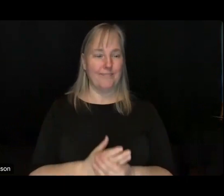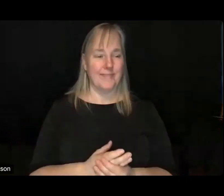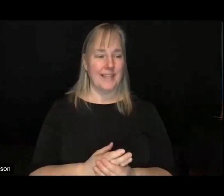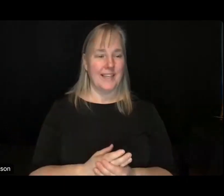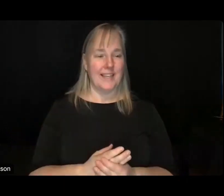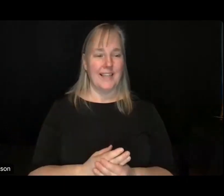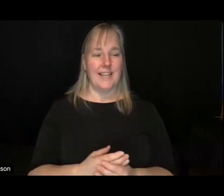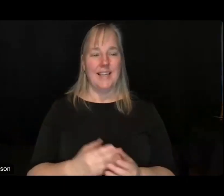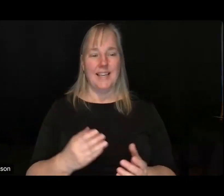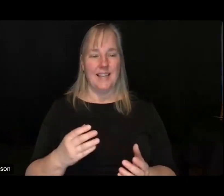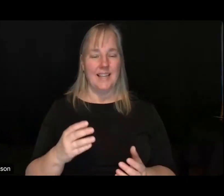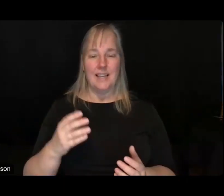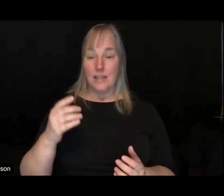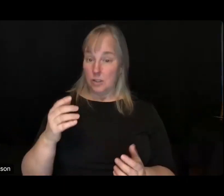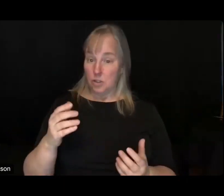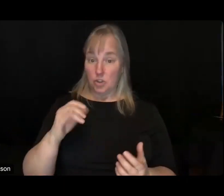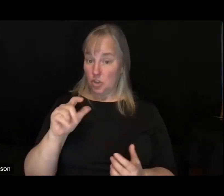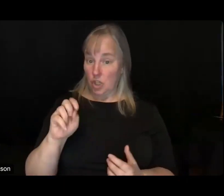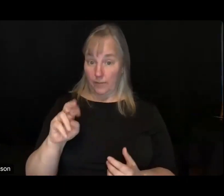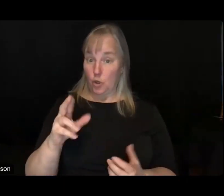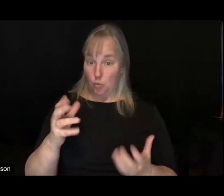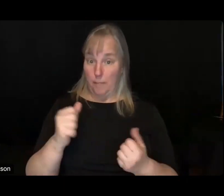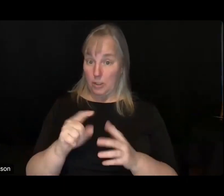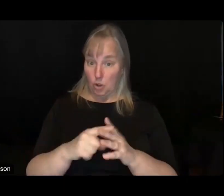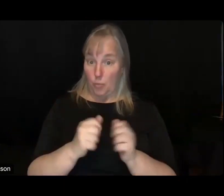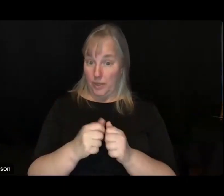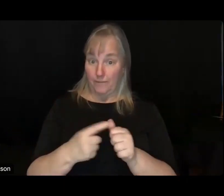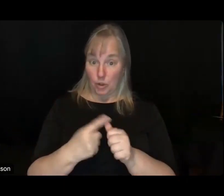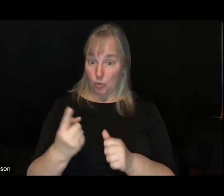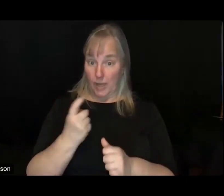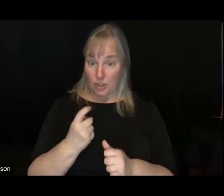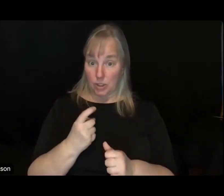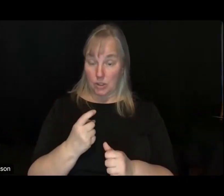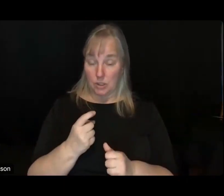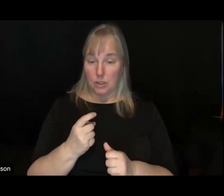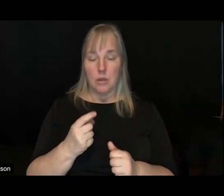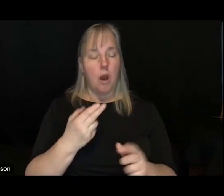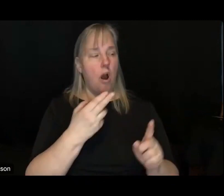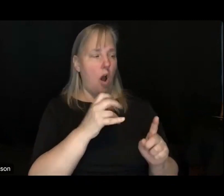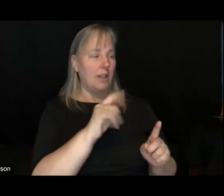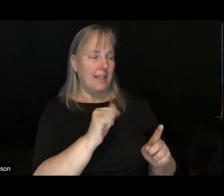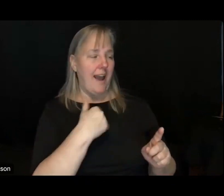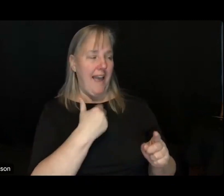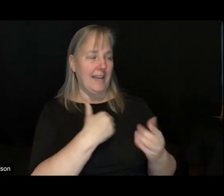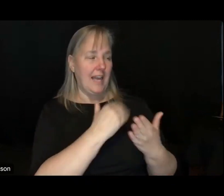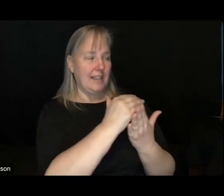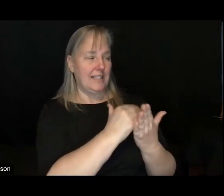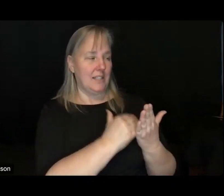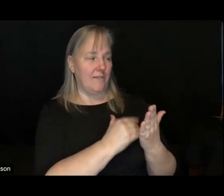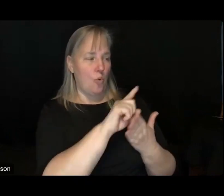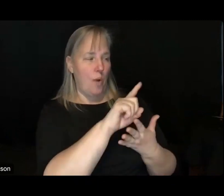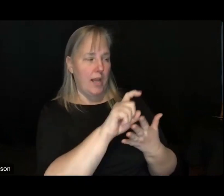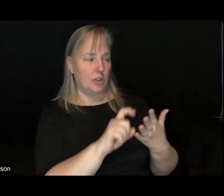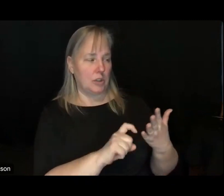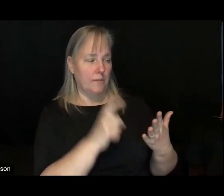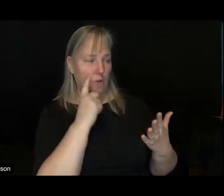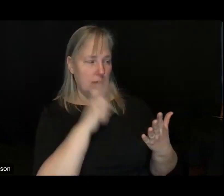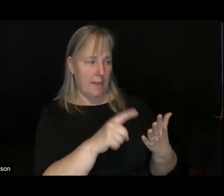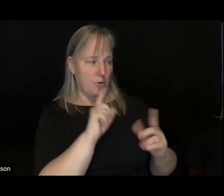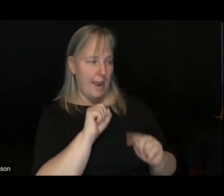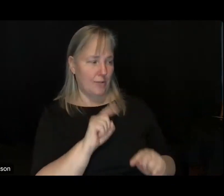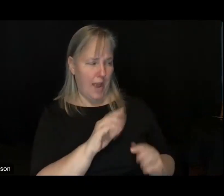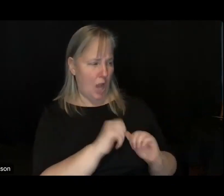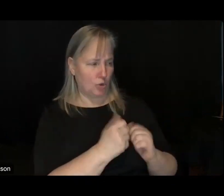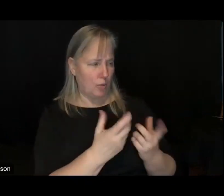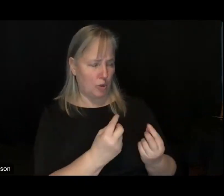Thank you very much. do you want me to start with the first question? Yeah, so Holly, I had a list of questions for them to kind of, how did you want to do?